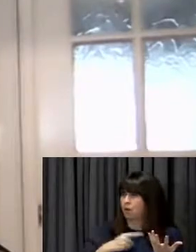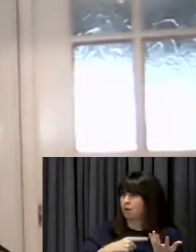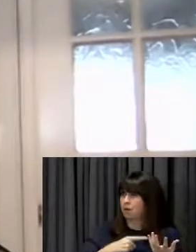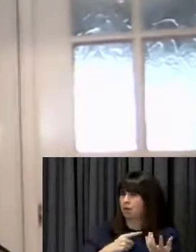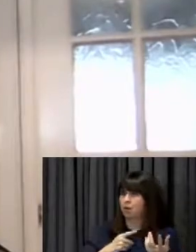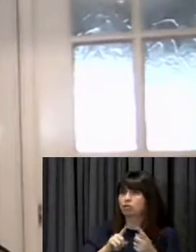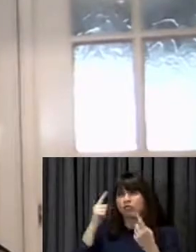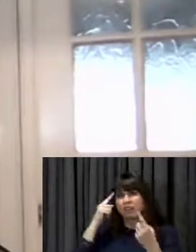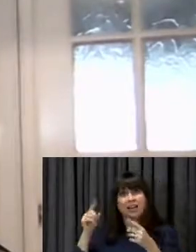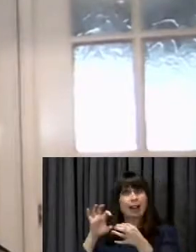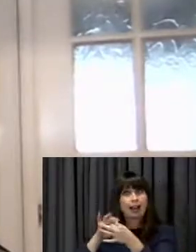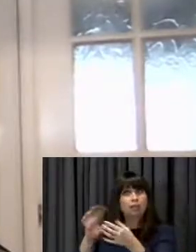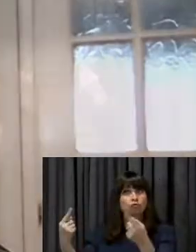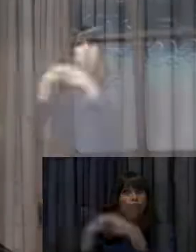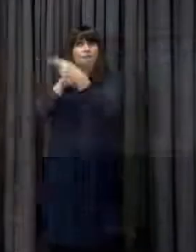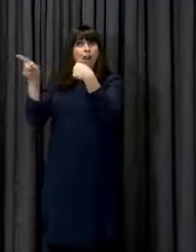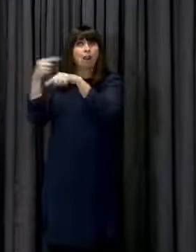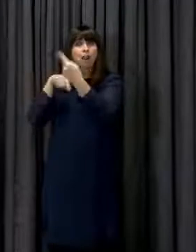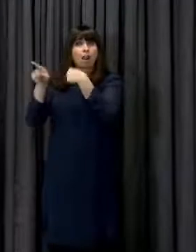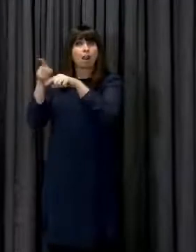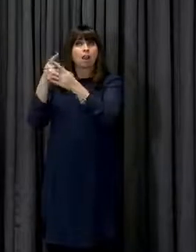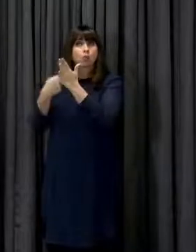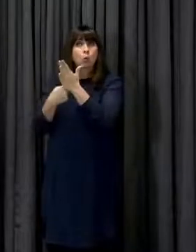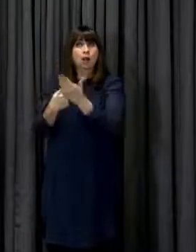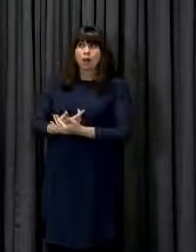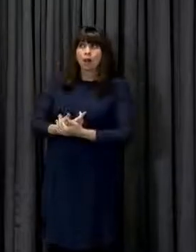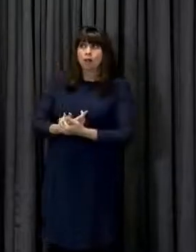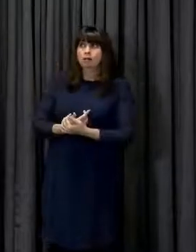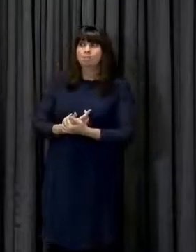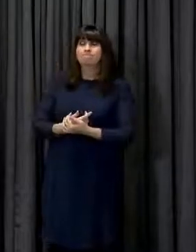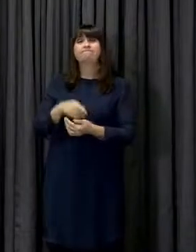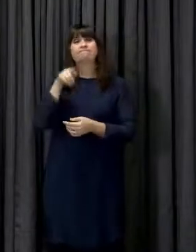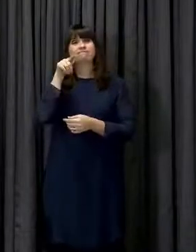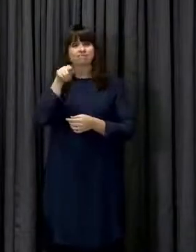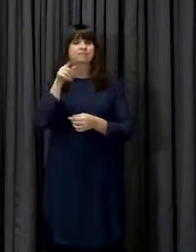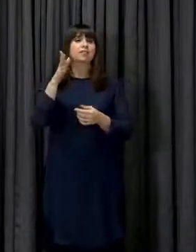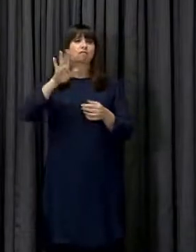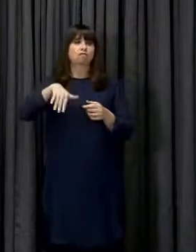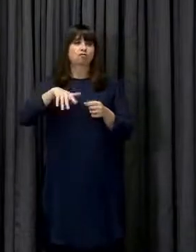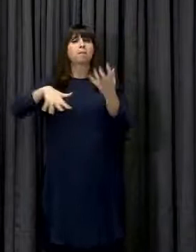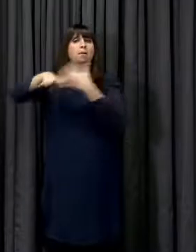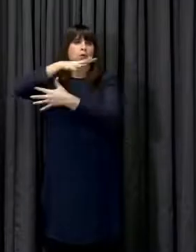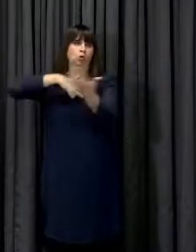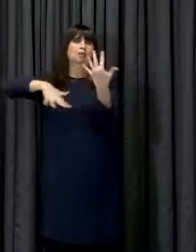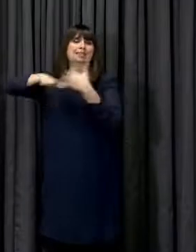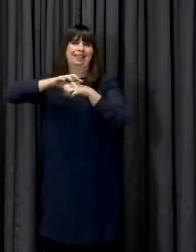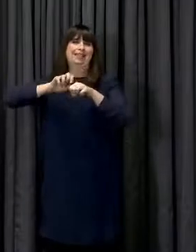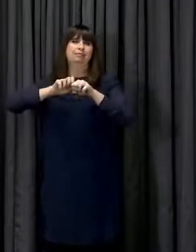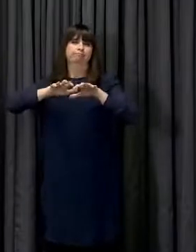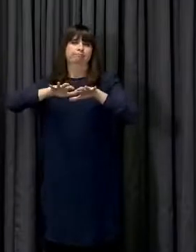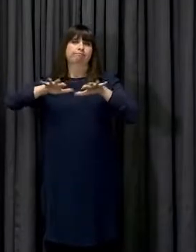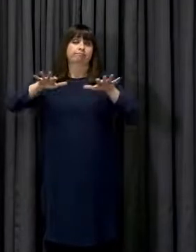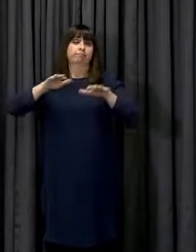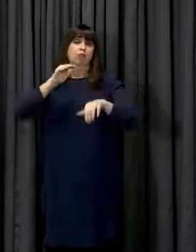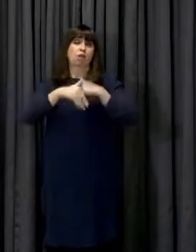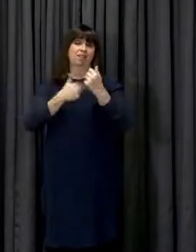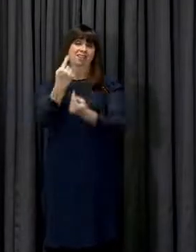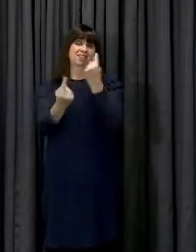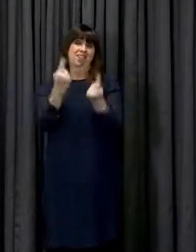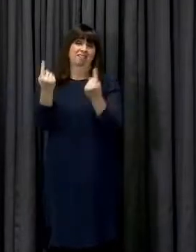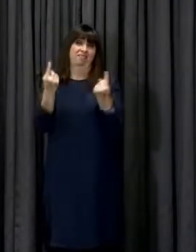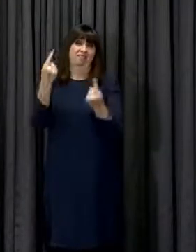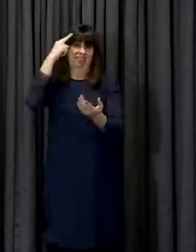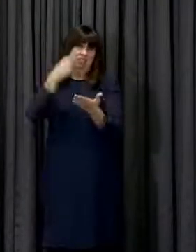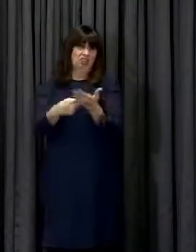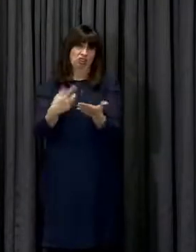travel restrictions recently? We actually think this is about community transmission, and it's about the choices that we're each making about how we live our